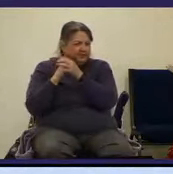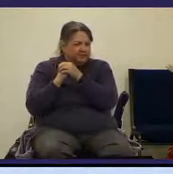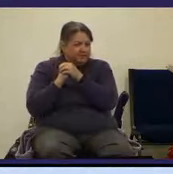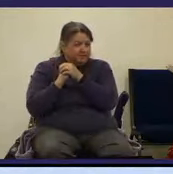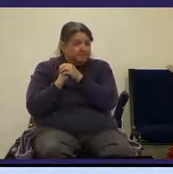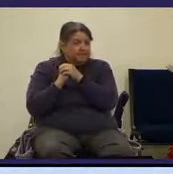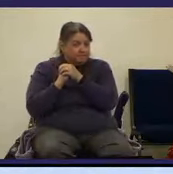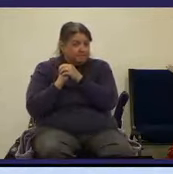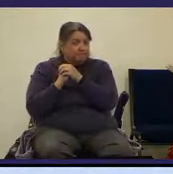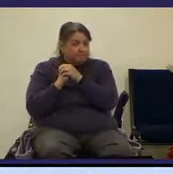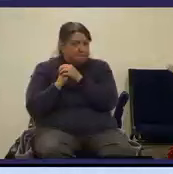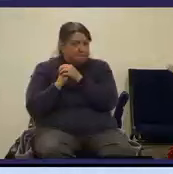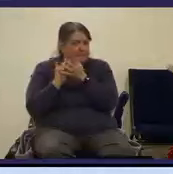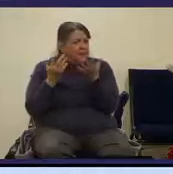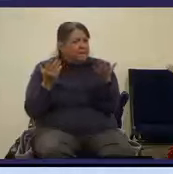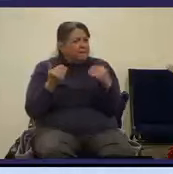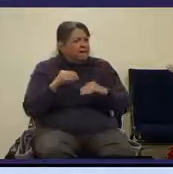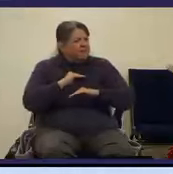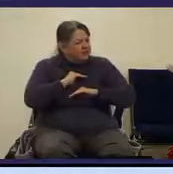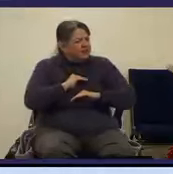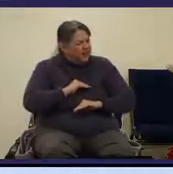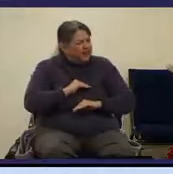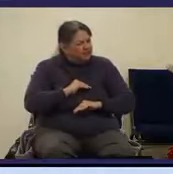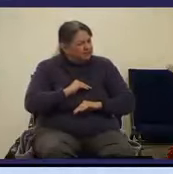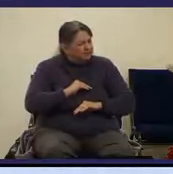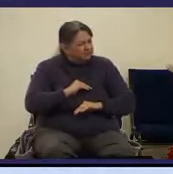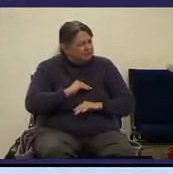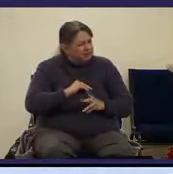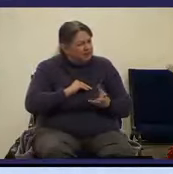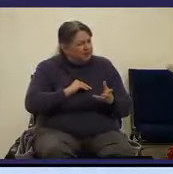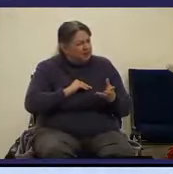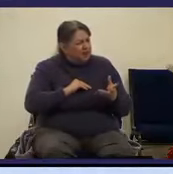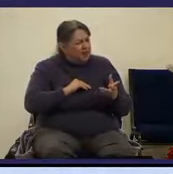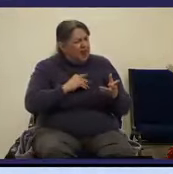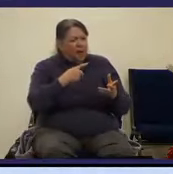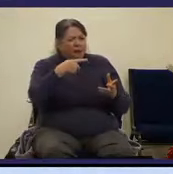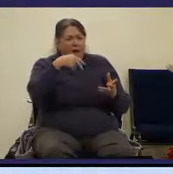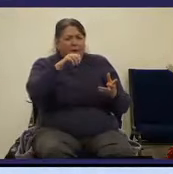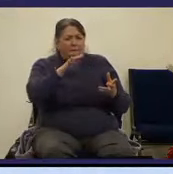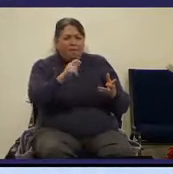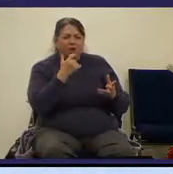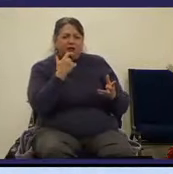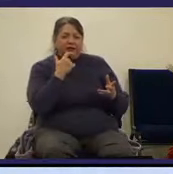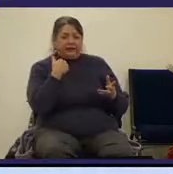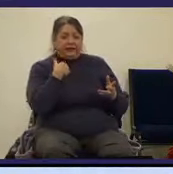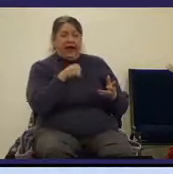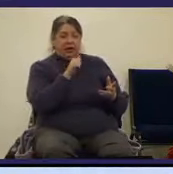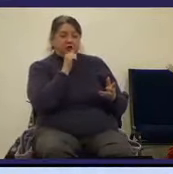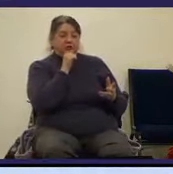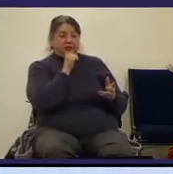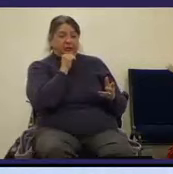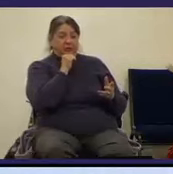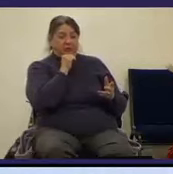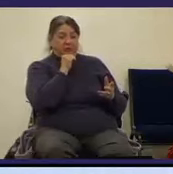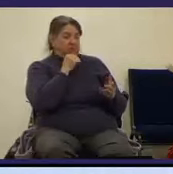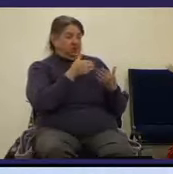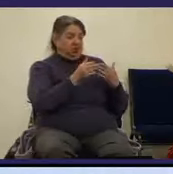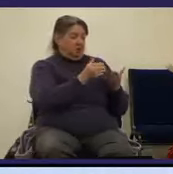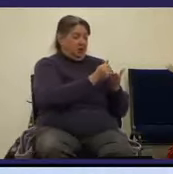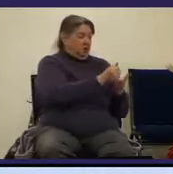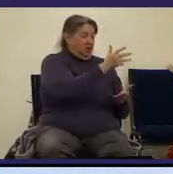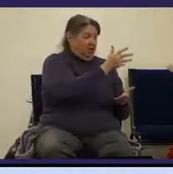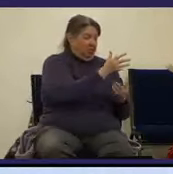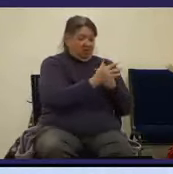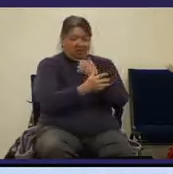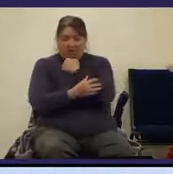And so be content with what you have. Paul says, I've learned the secret of being content, whether well-fed or hungry. I can do all things